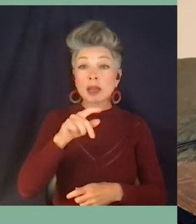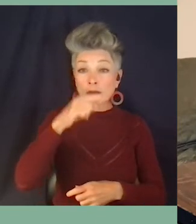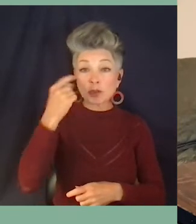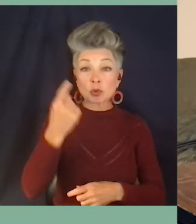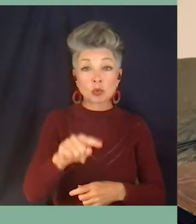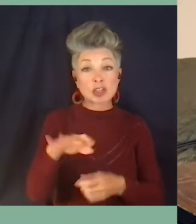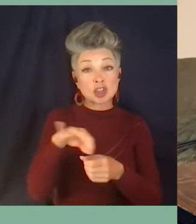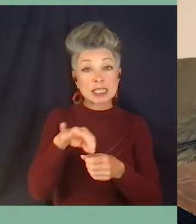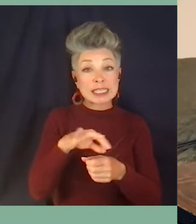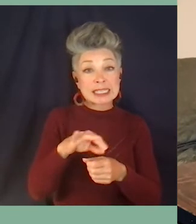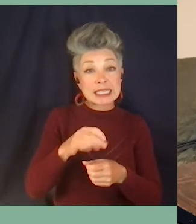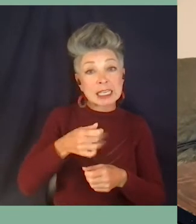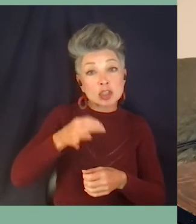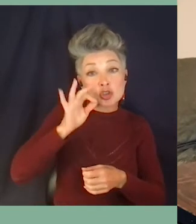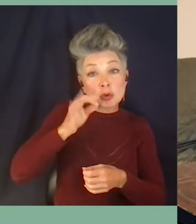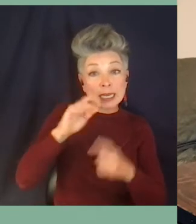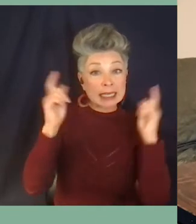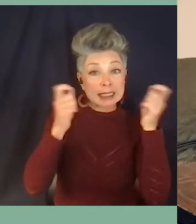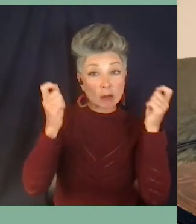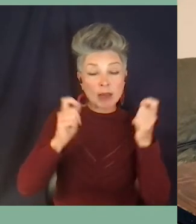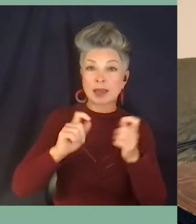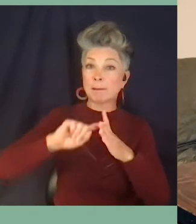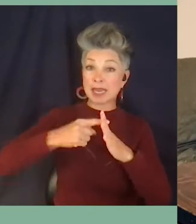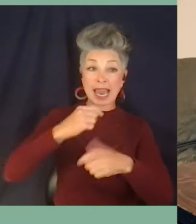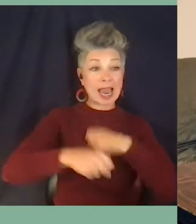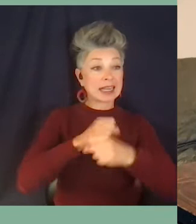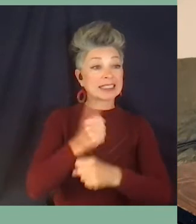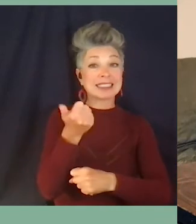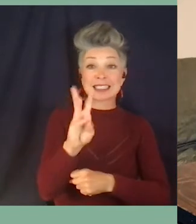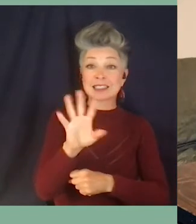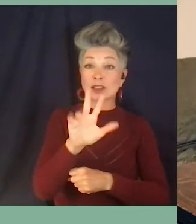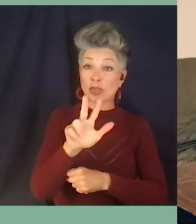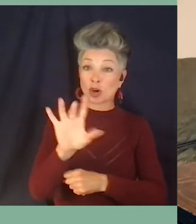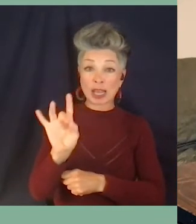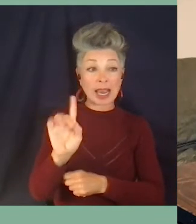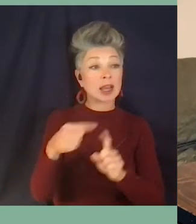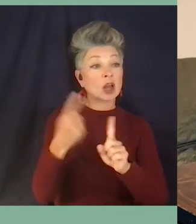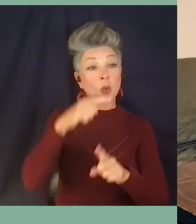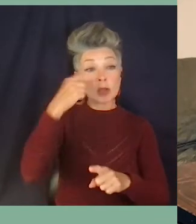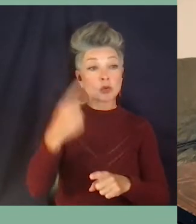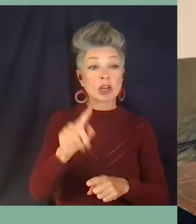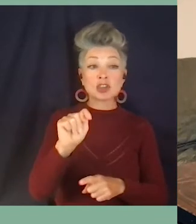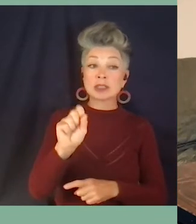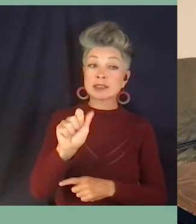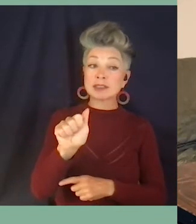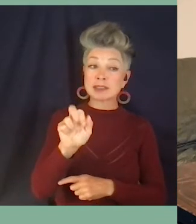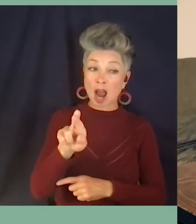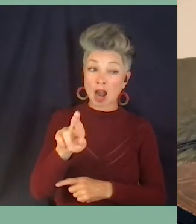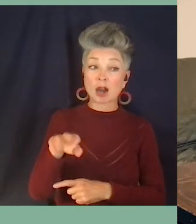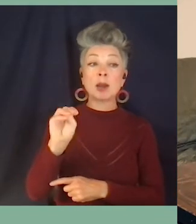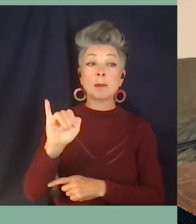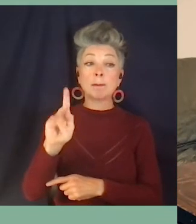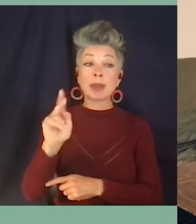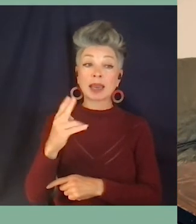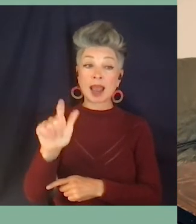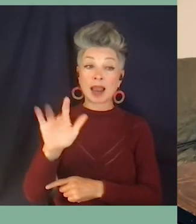tea drinking ceremony began in 1638 when Russian Tsar Mikhail Fedorovich